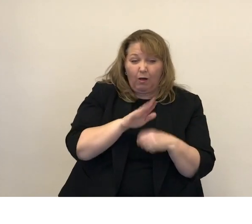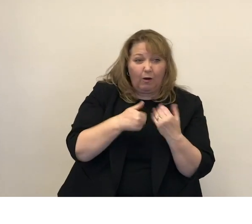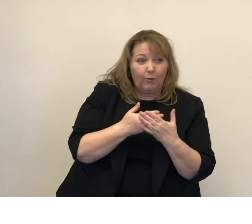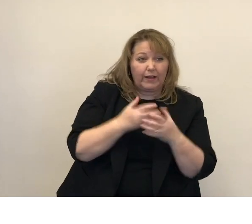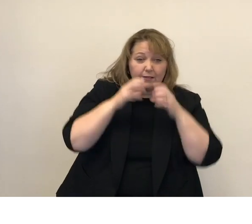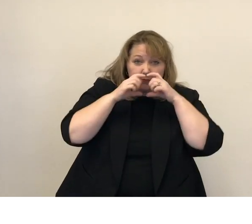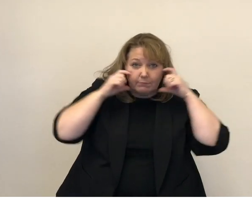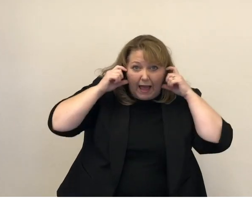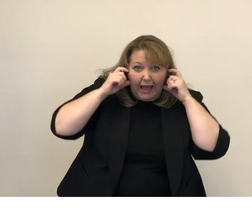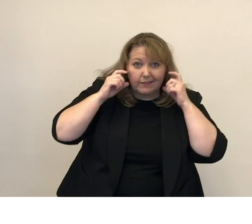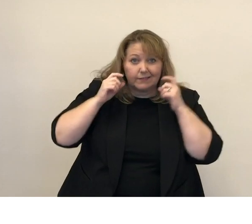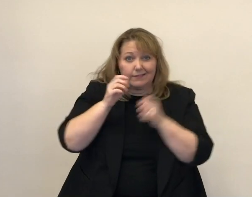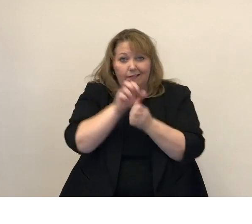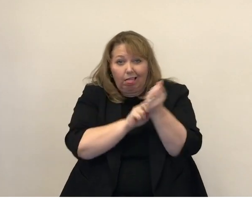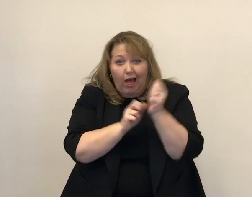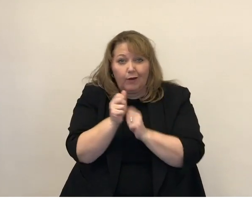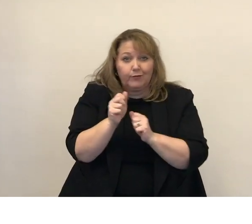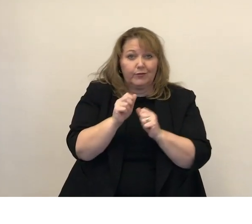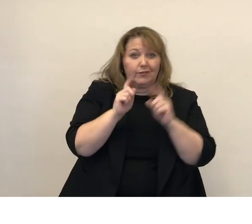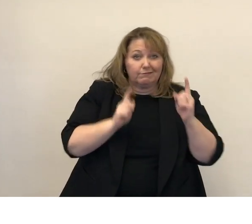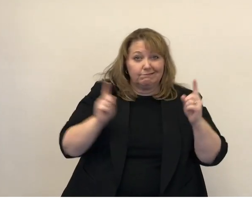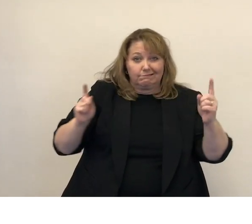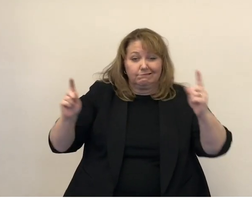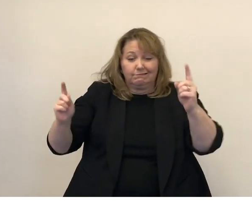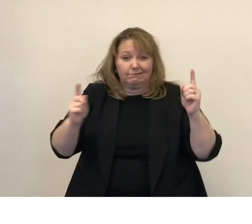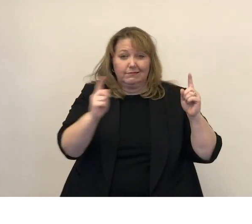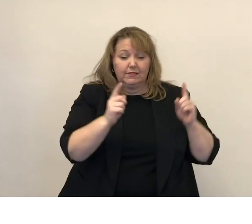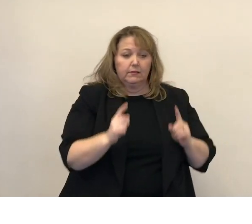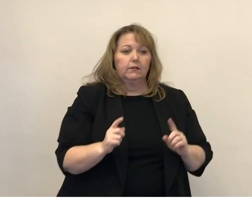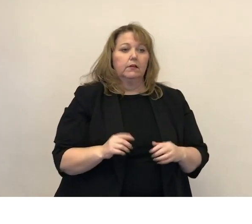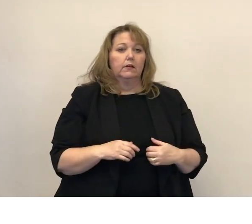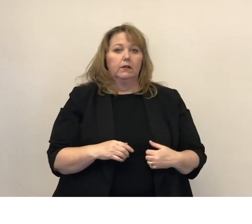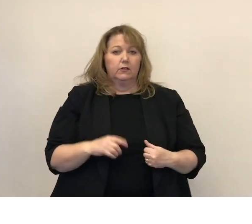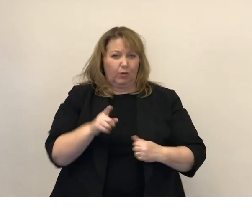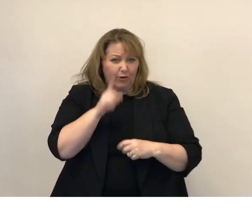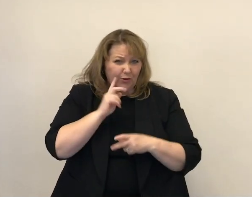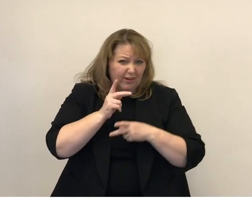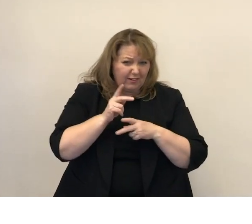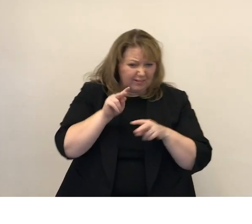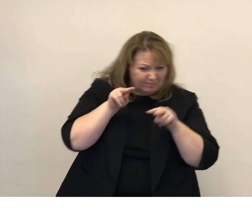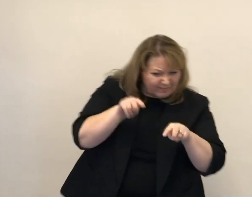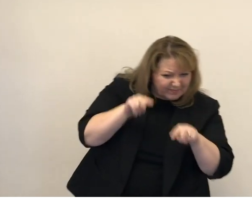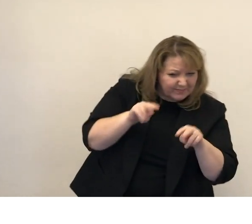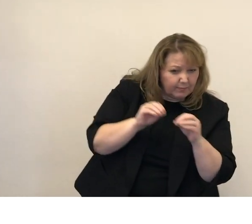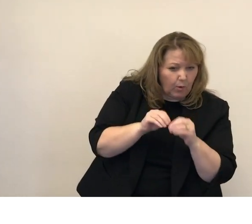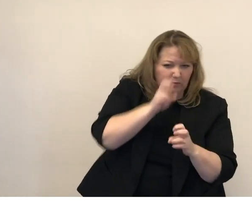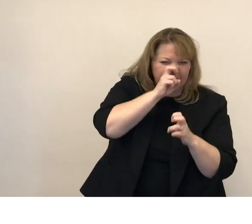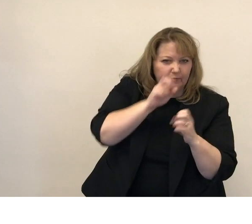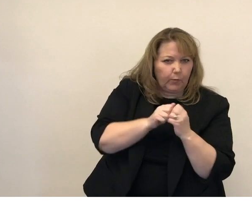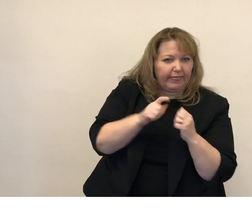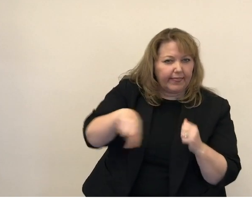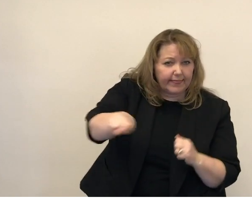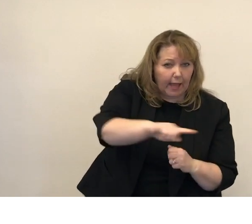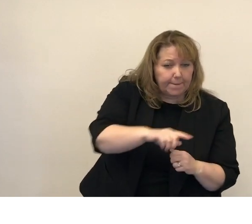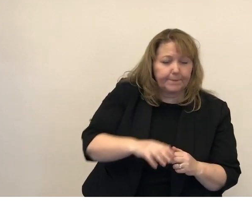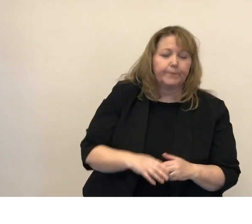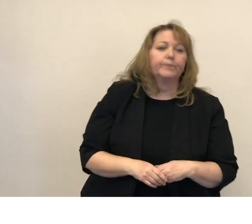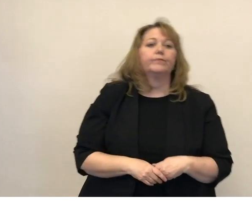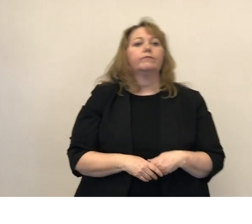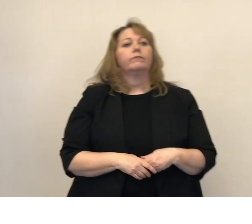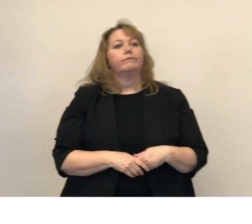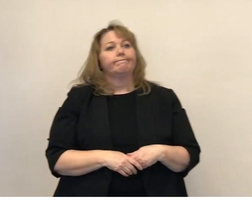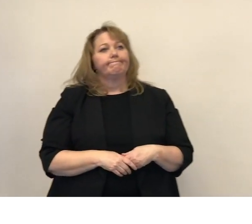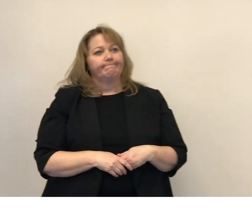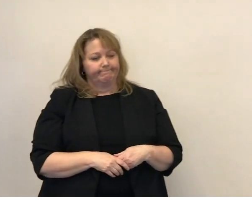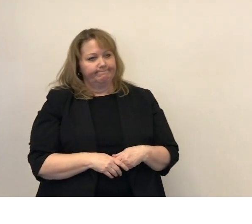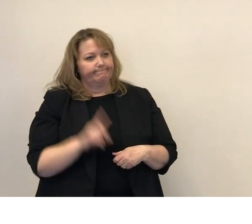great job following the directives. I mean, they're staying home for Nevada, they're wearing a facial covering, they're not gathering